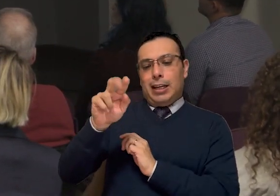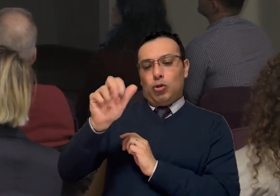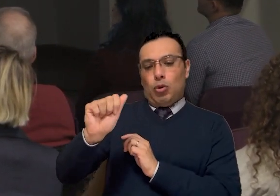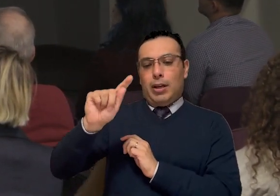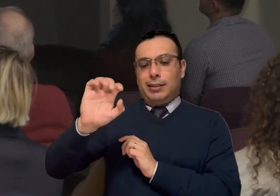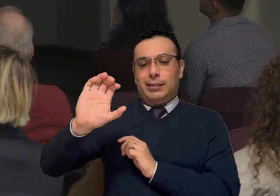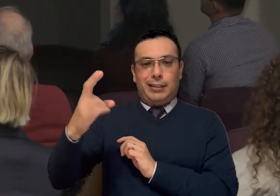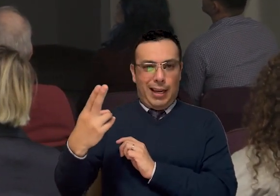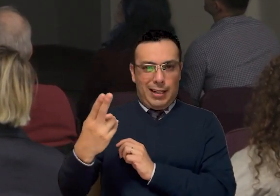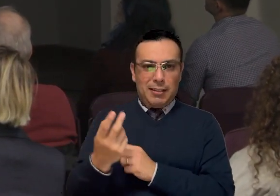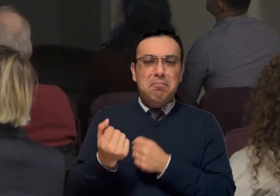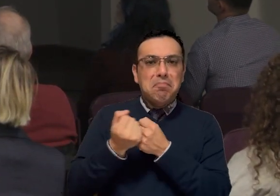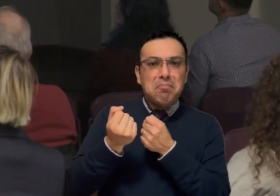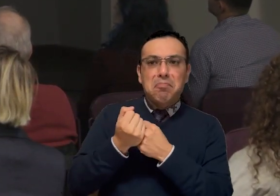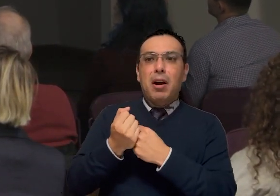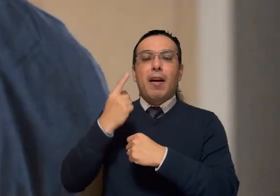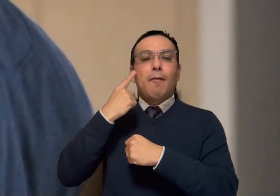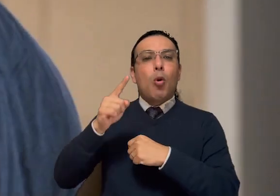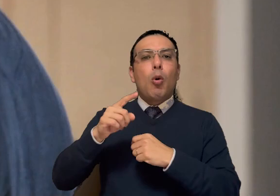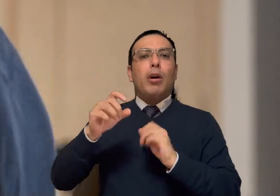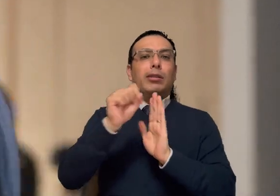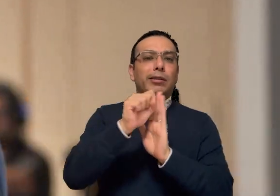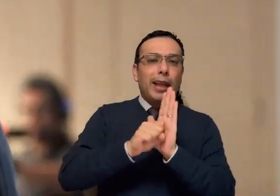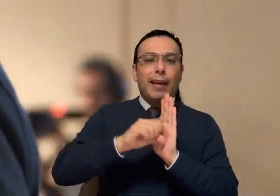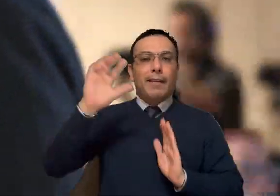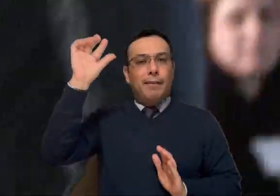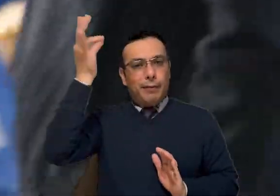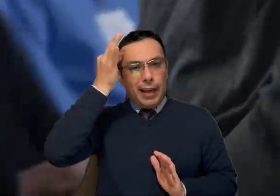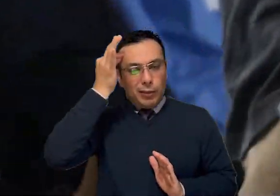permitting efforts. So I'll be over by the permitting board as well.